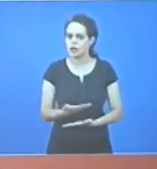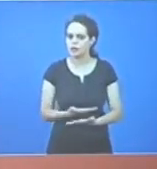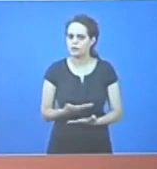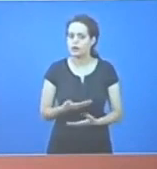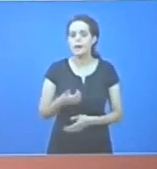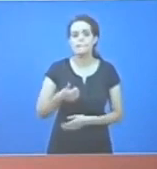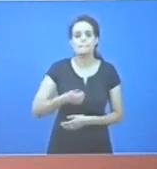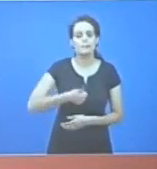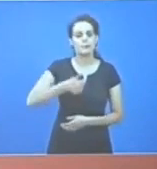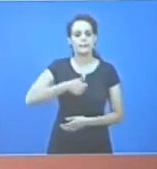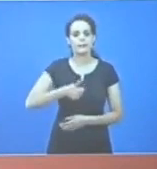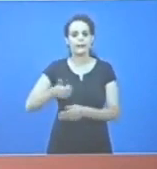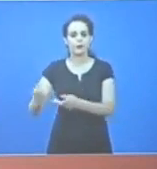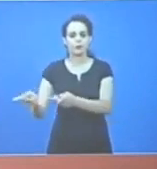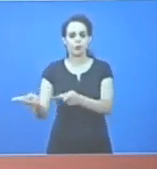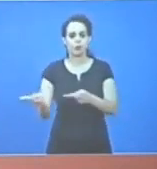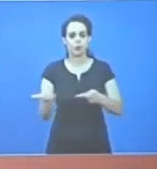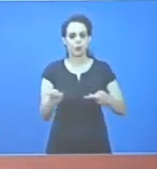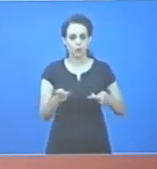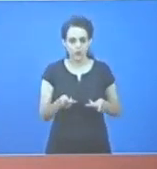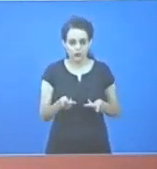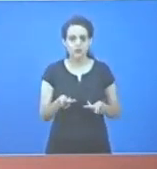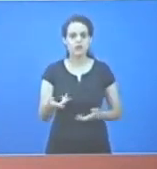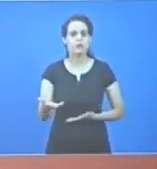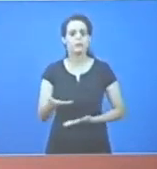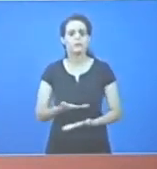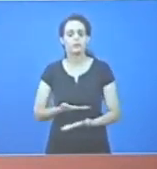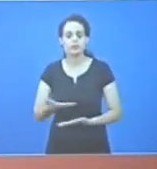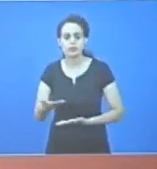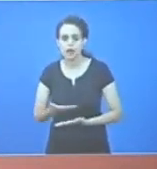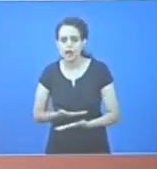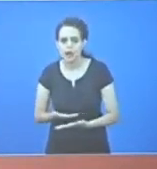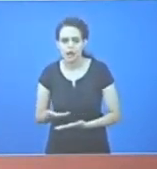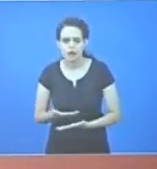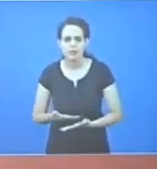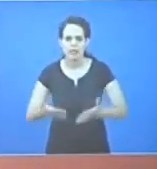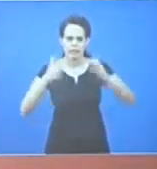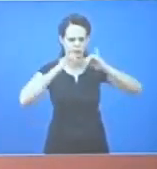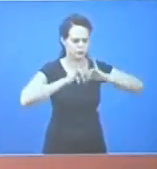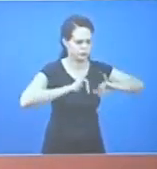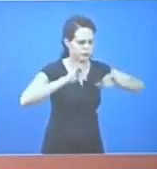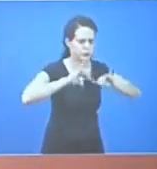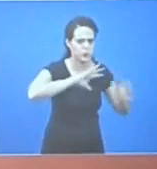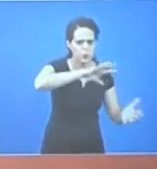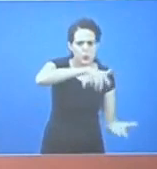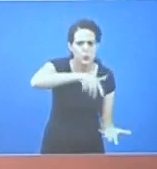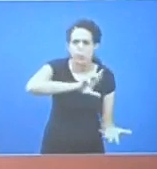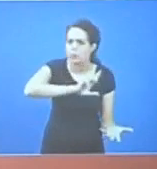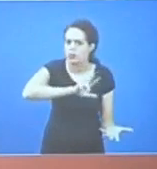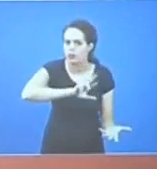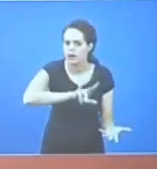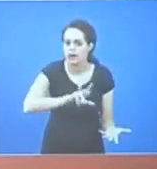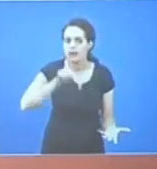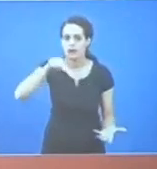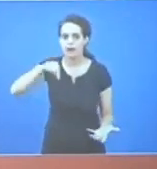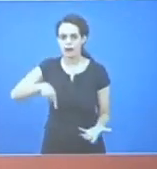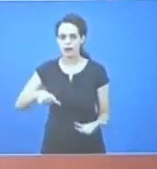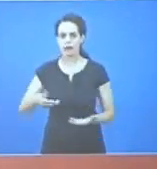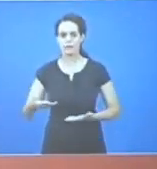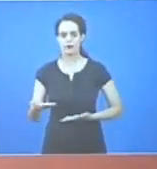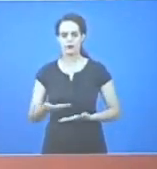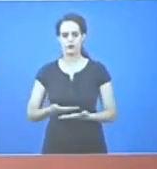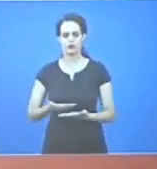servant. So the invitation is not for the world, it's for the servants, for the